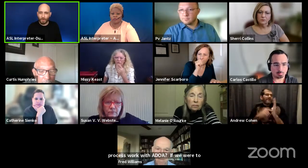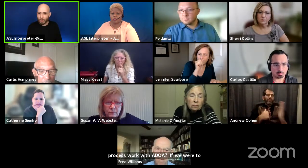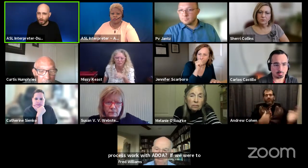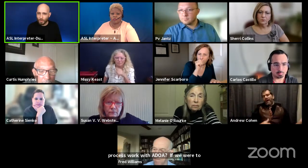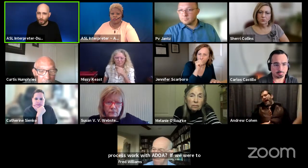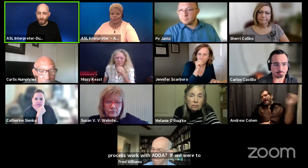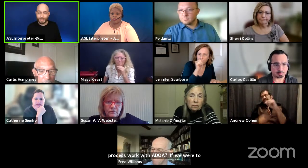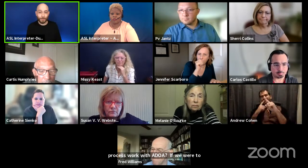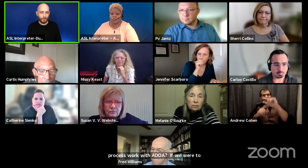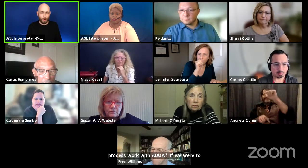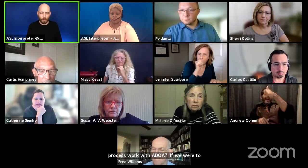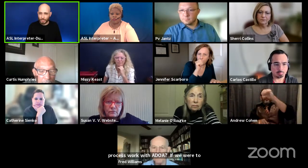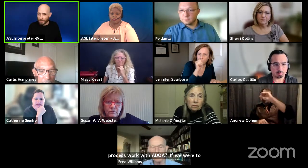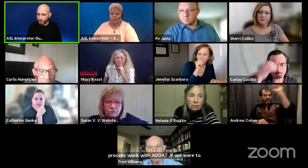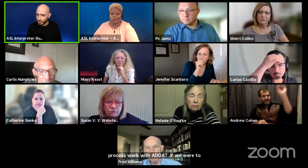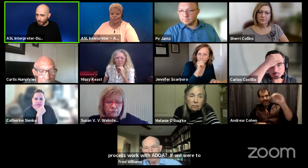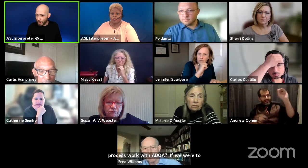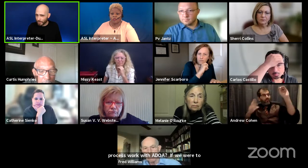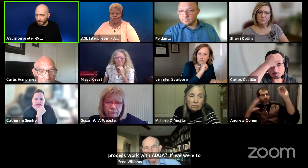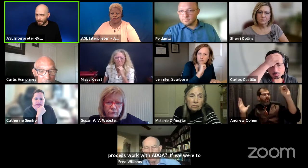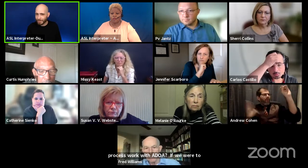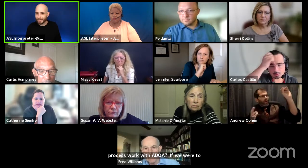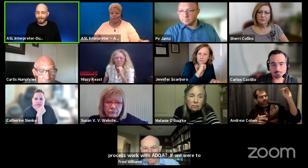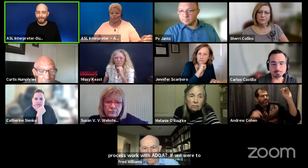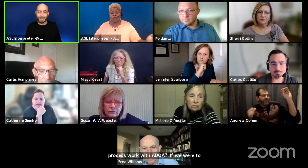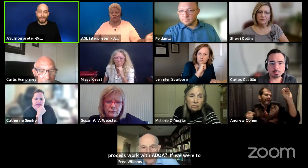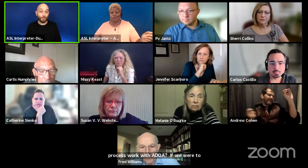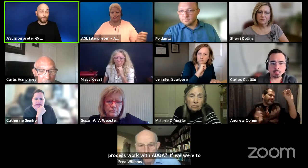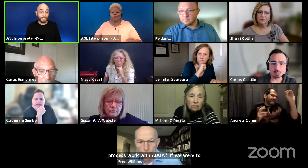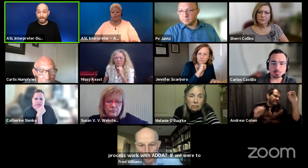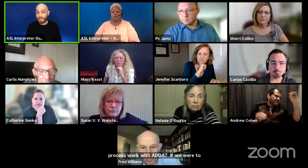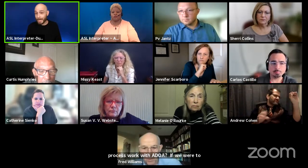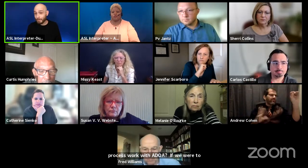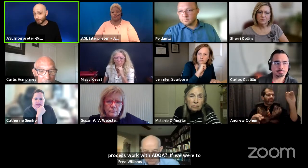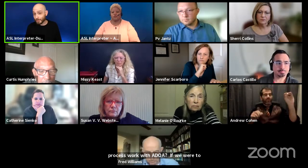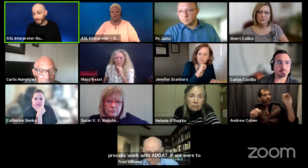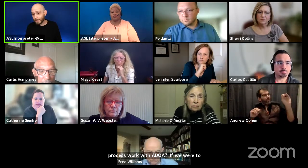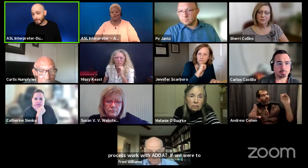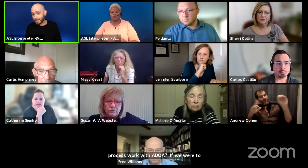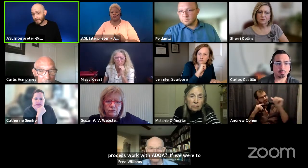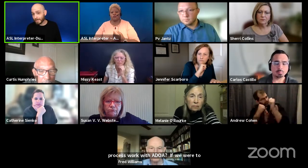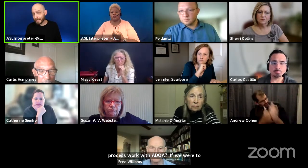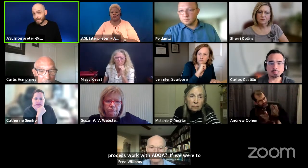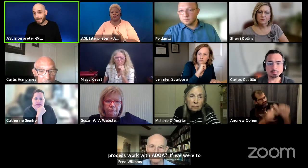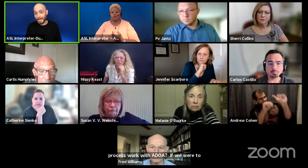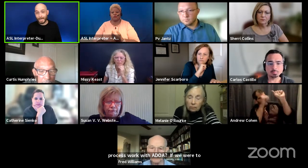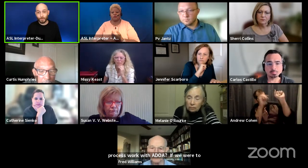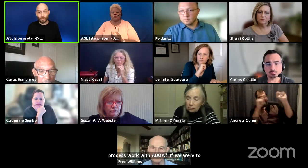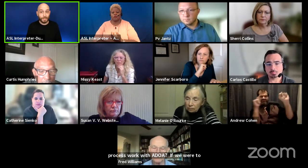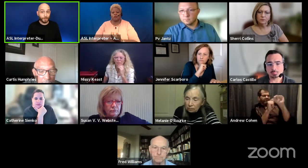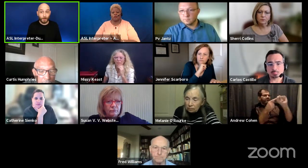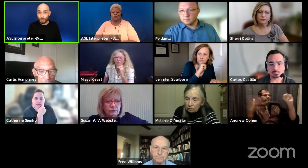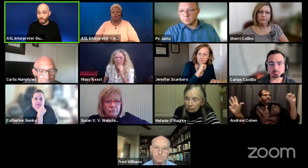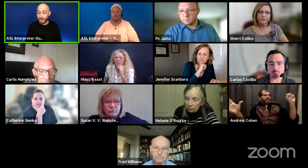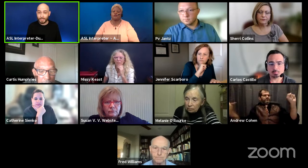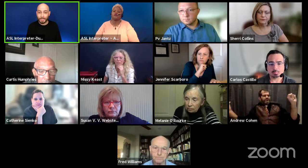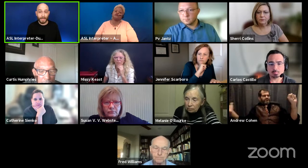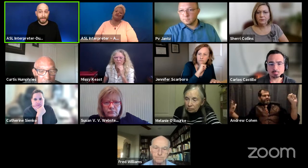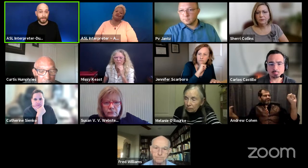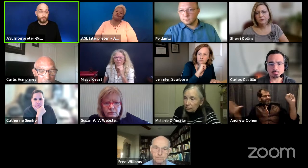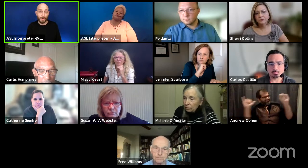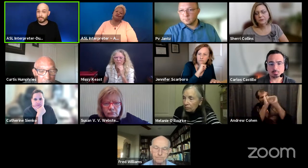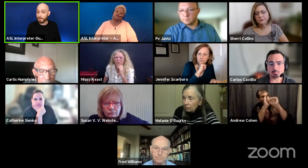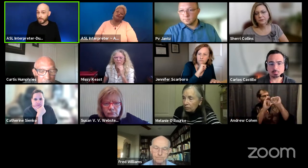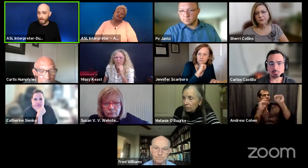they follow? Is there a negotiation process? If we say 10%, can we negotiate?